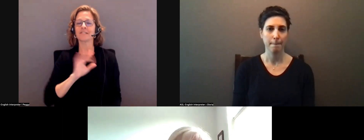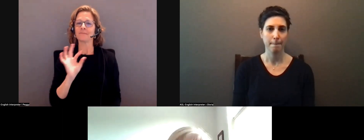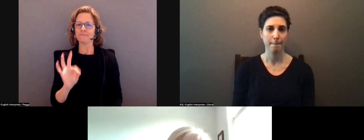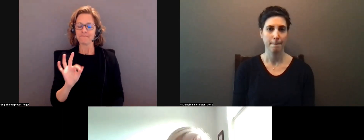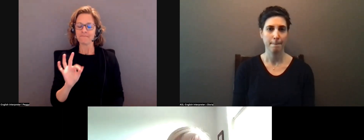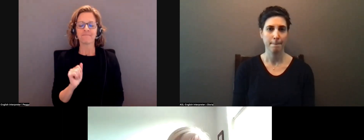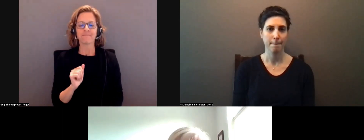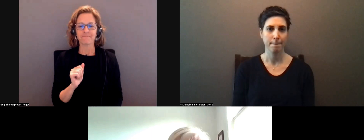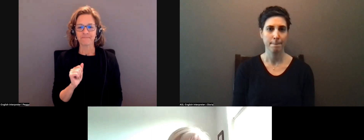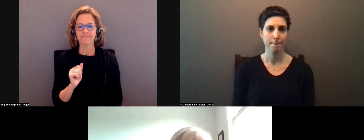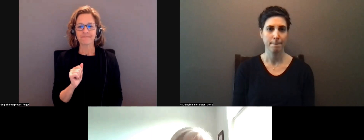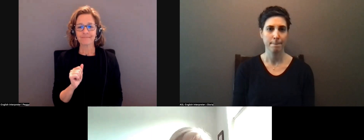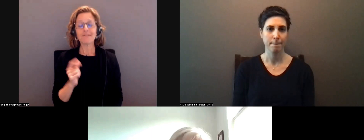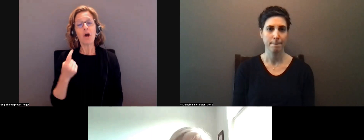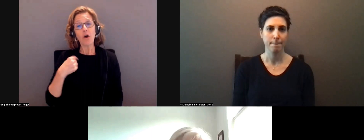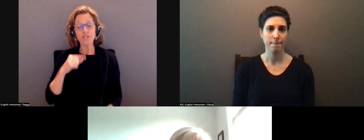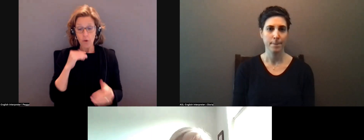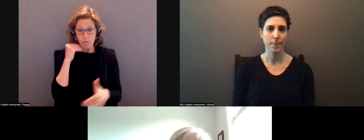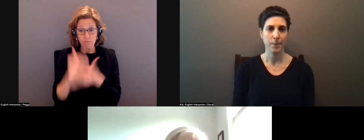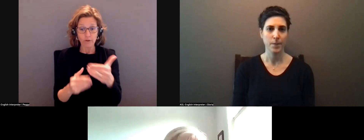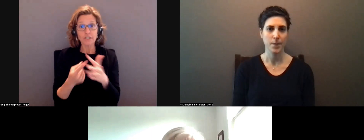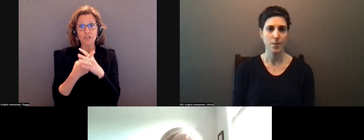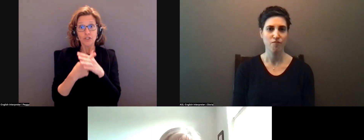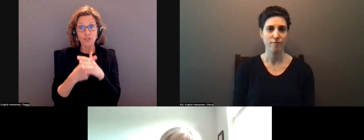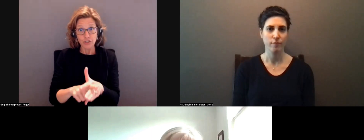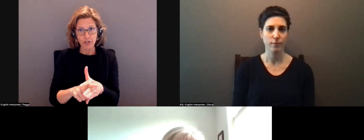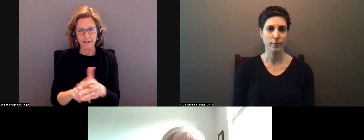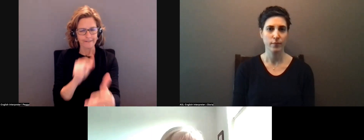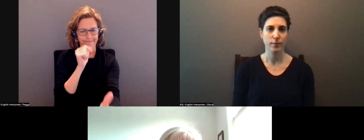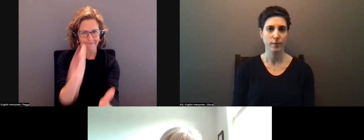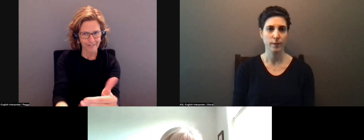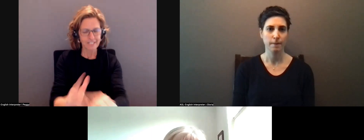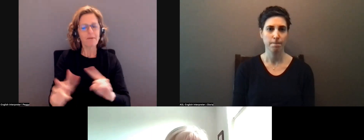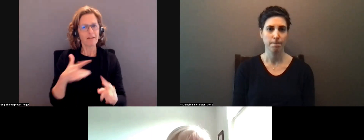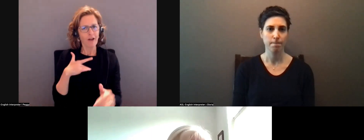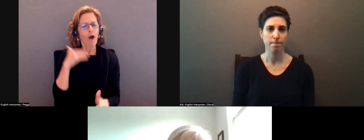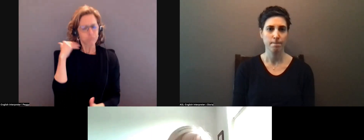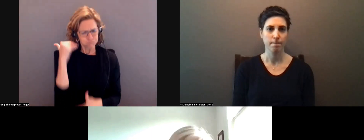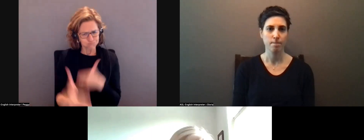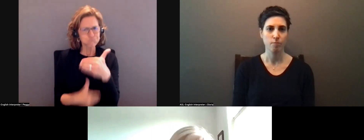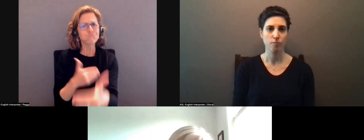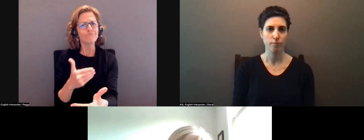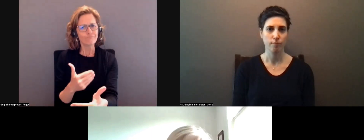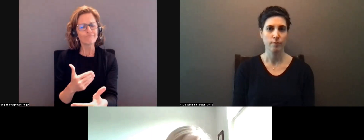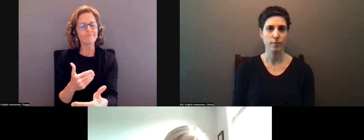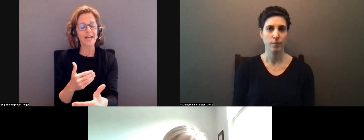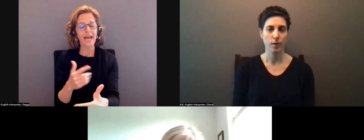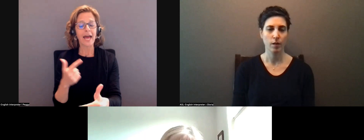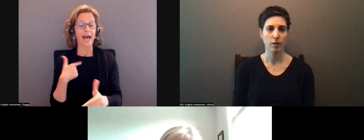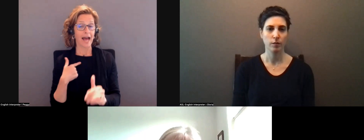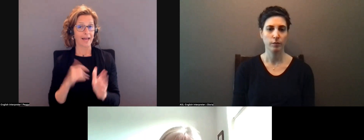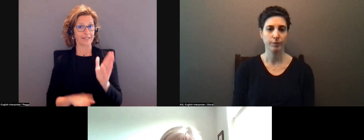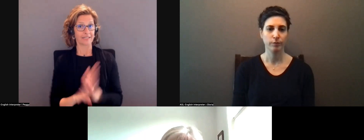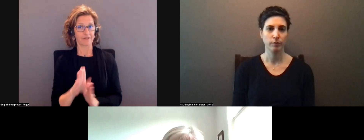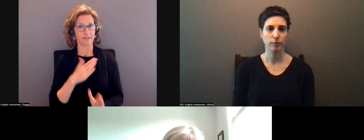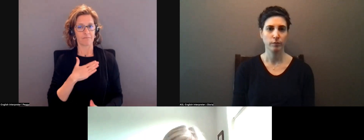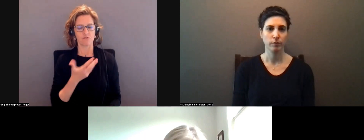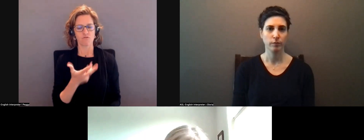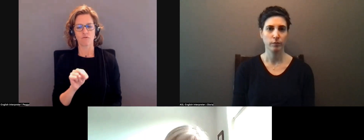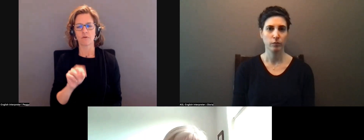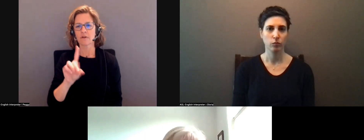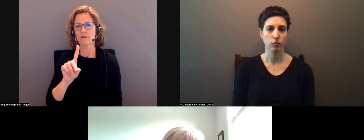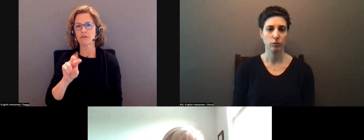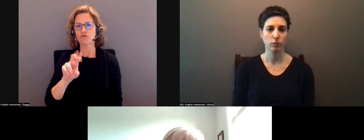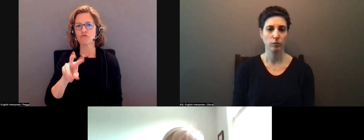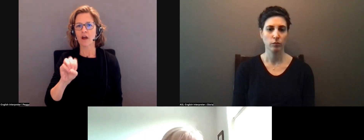started the process, and I think we're well underway. And then I've taken it a step further, and I have produced a drive for my